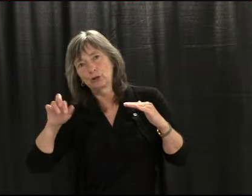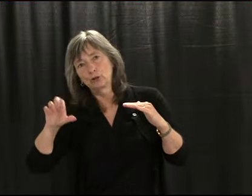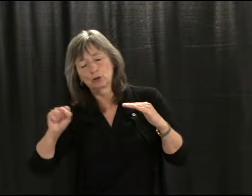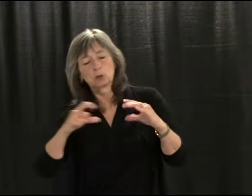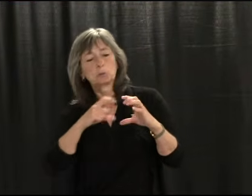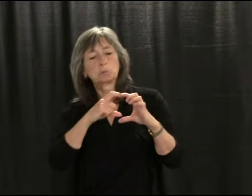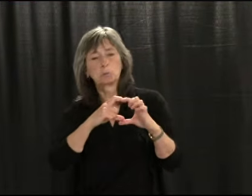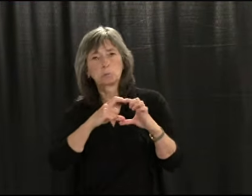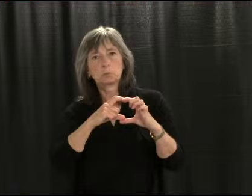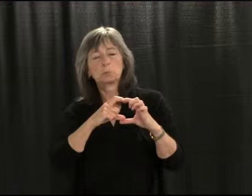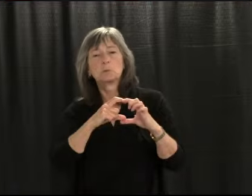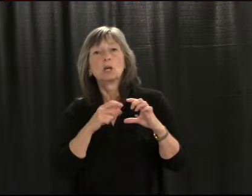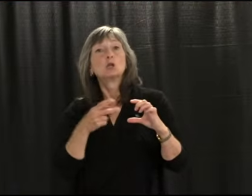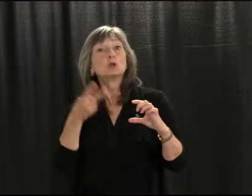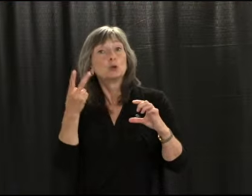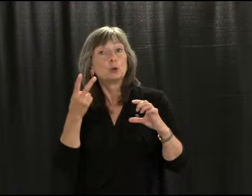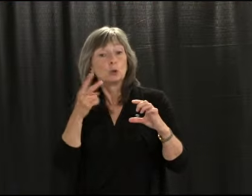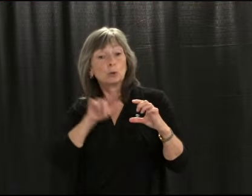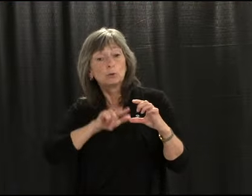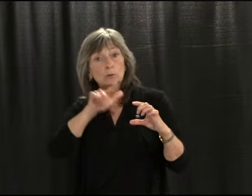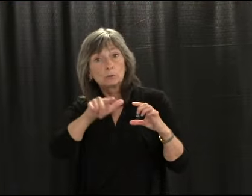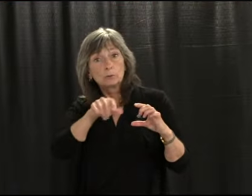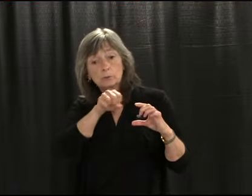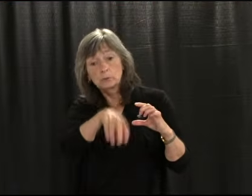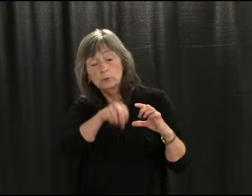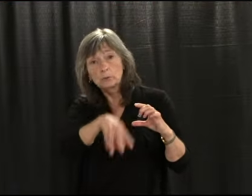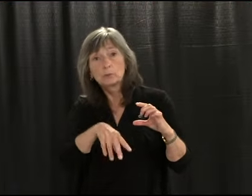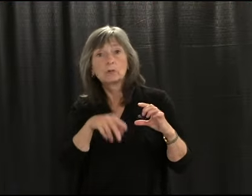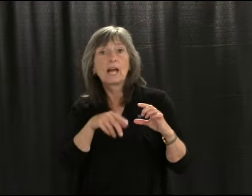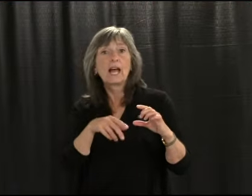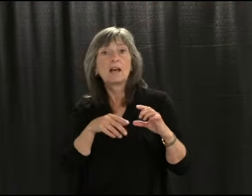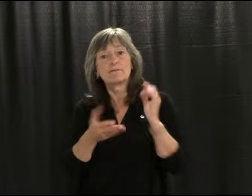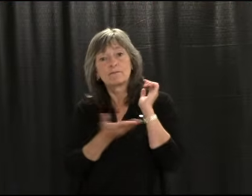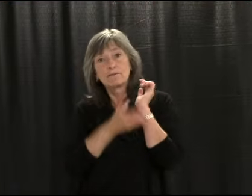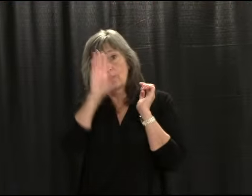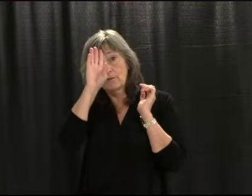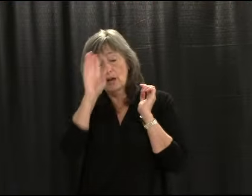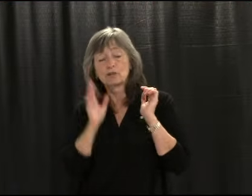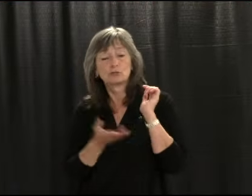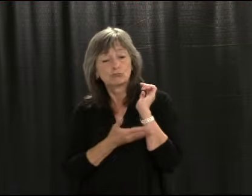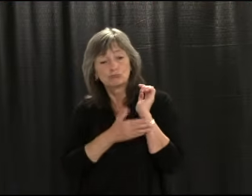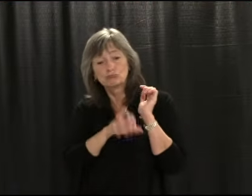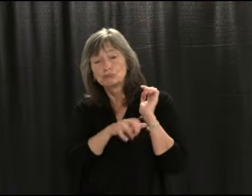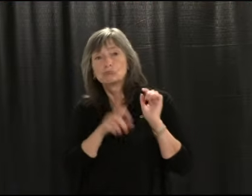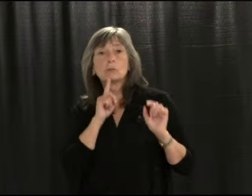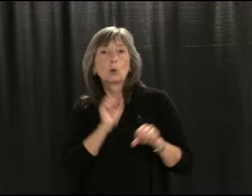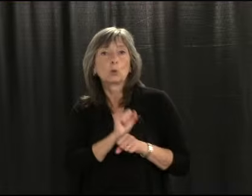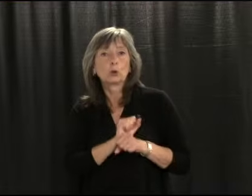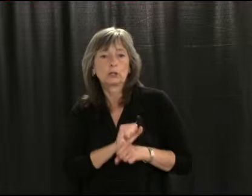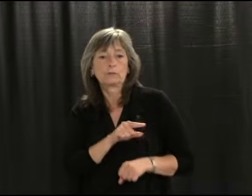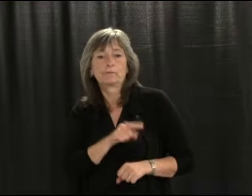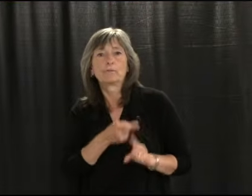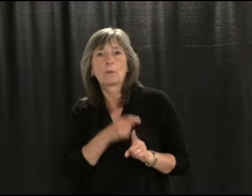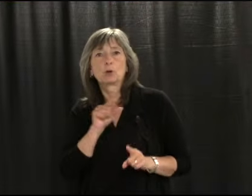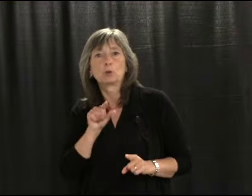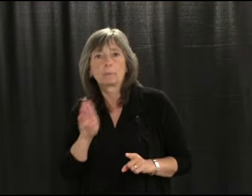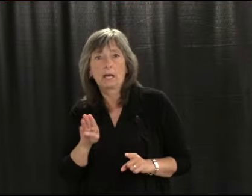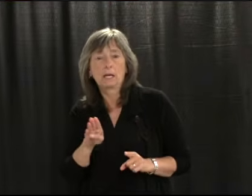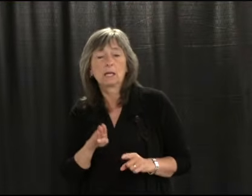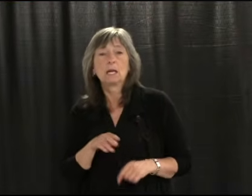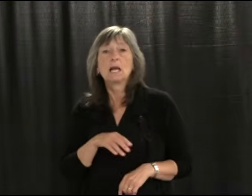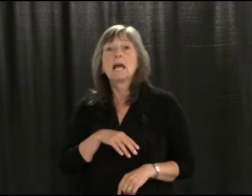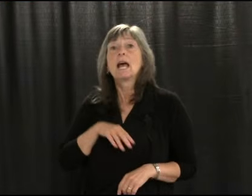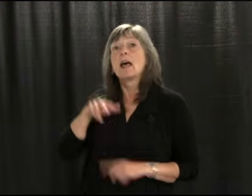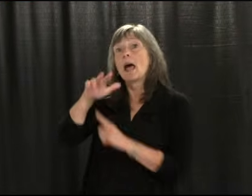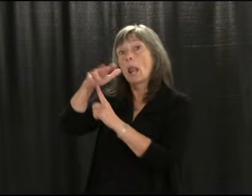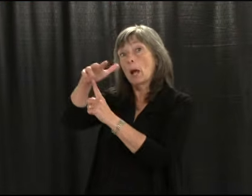2 bucketing helicopters and ground crews from Happy Valley Goose Bay are working on that fire today. and the high-capacity helicopter that we spoke about yesterday